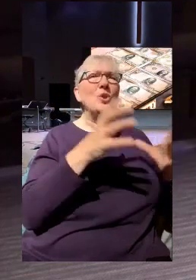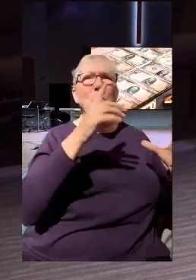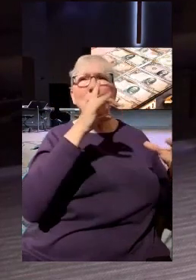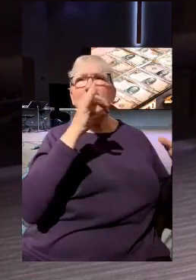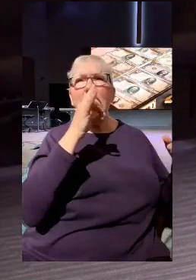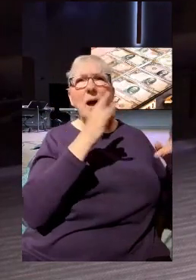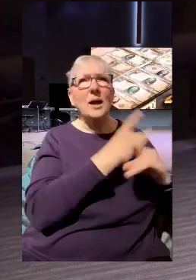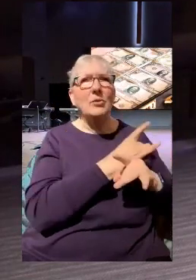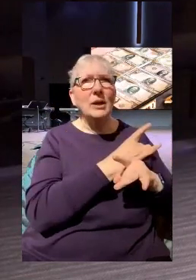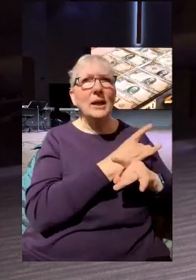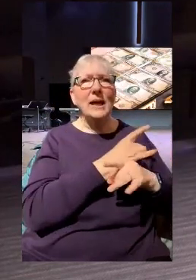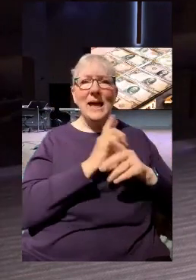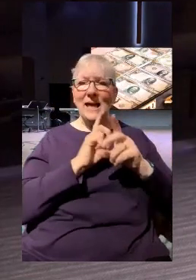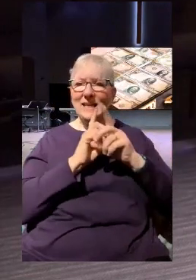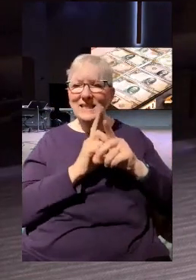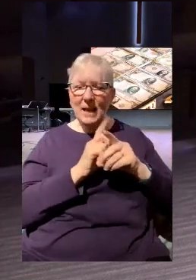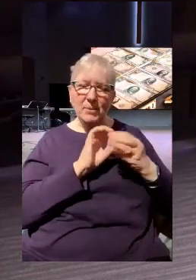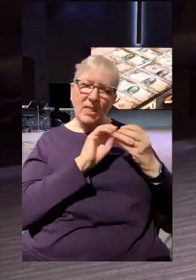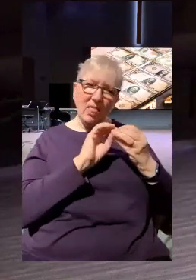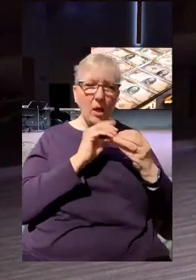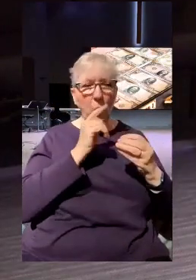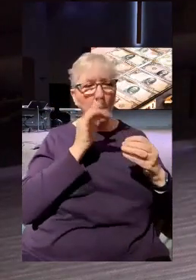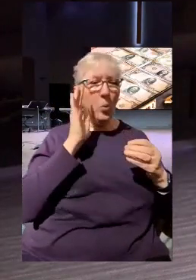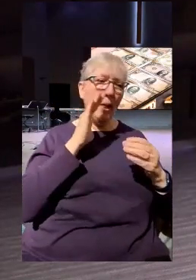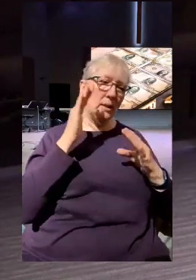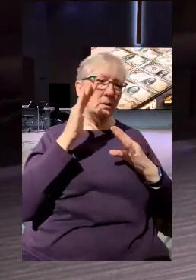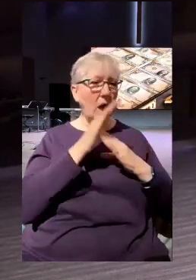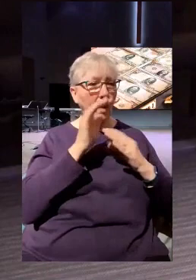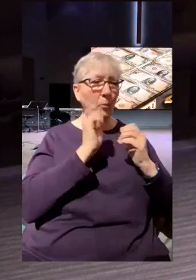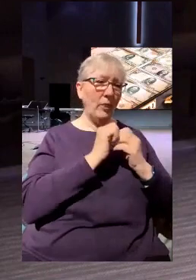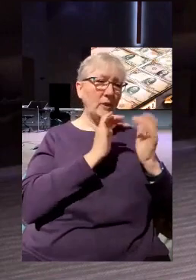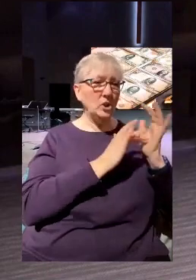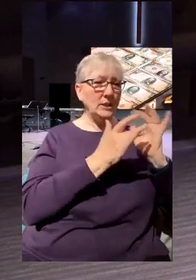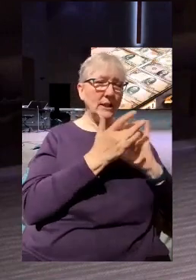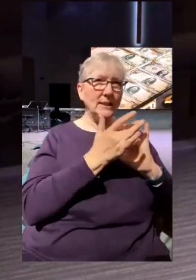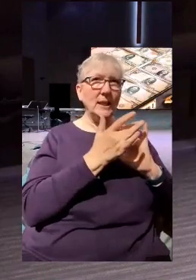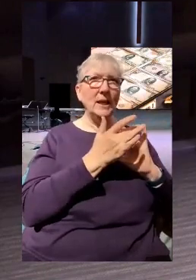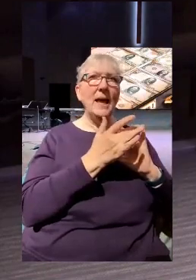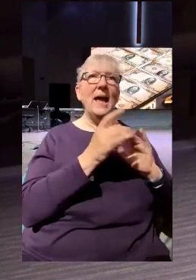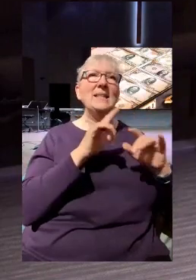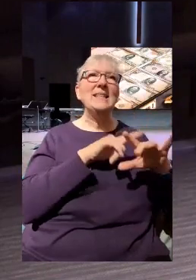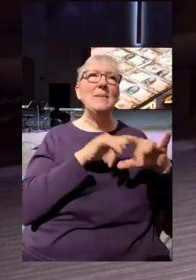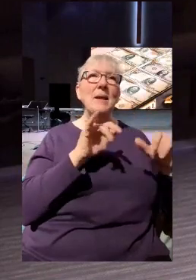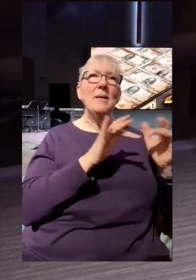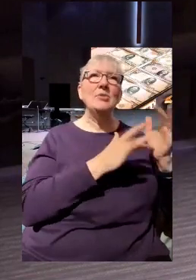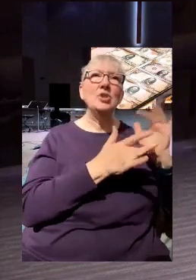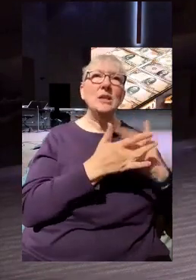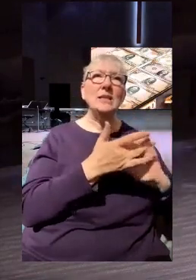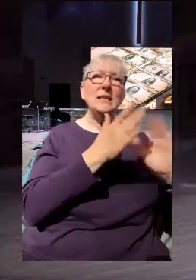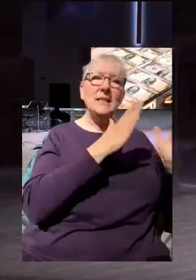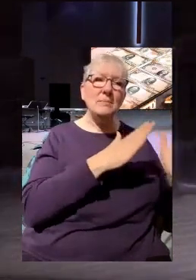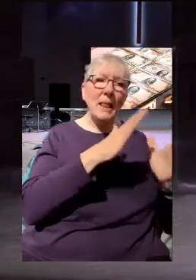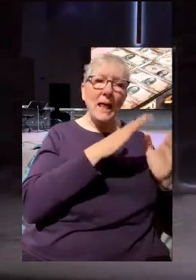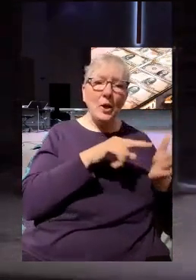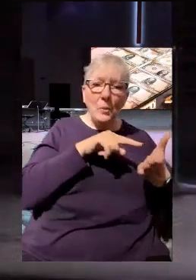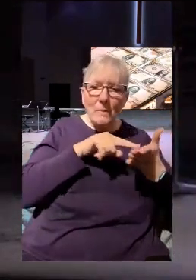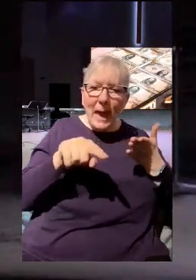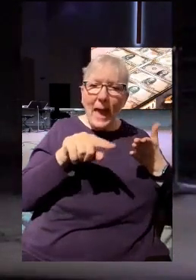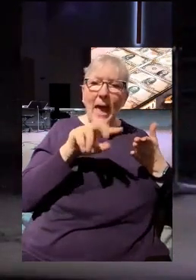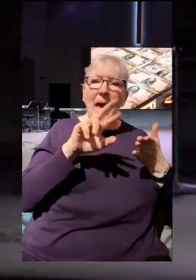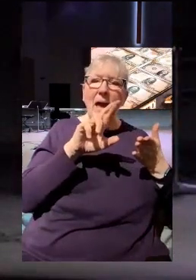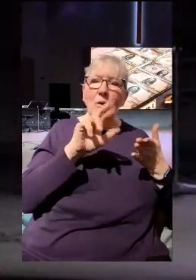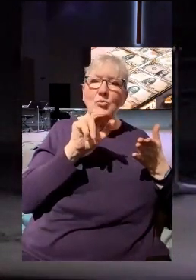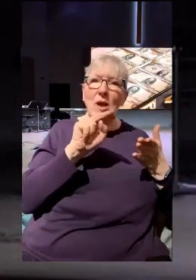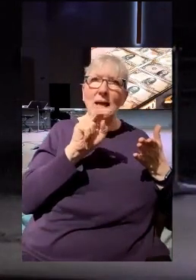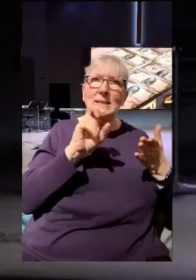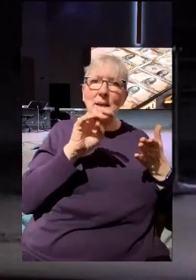quibbling over who gets to be the right-hand man of Jesus as Jesus prepares to pay their ransom, as Jesus prepares to pay